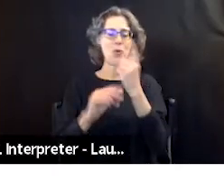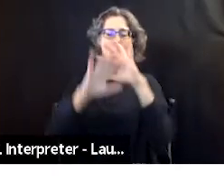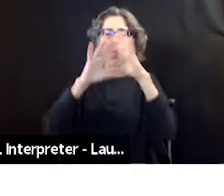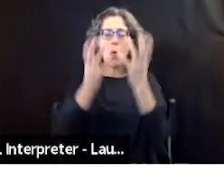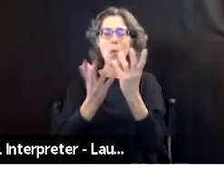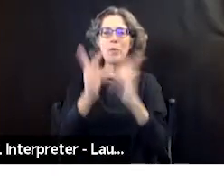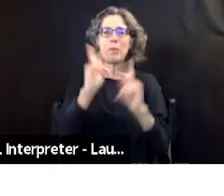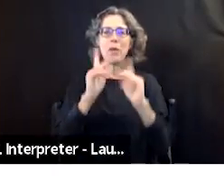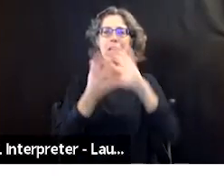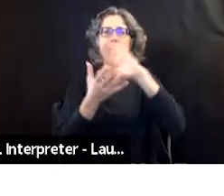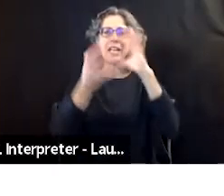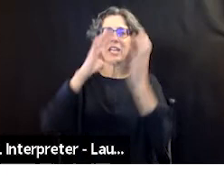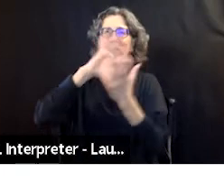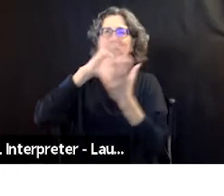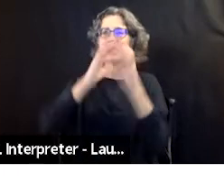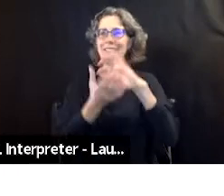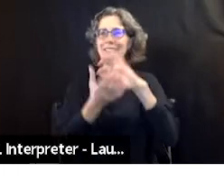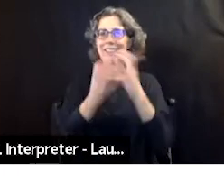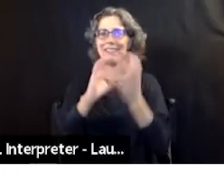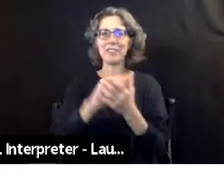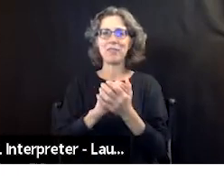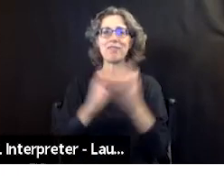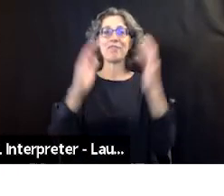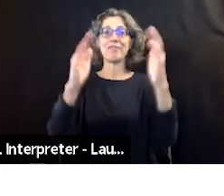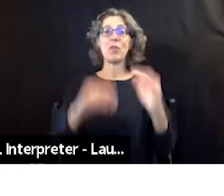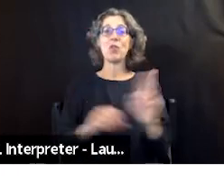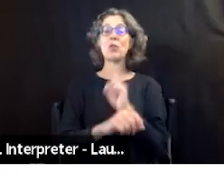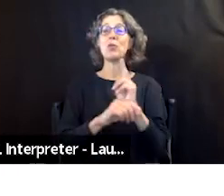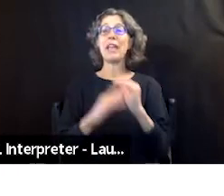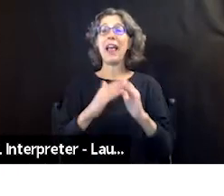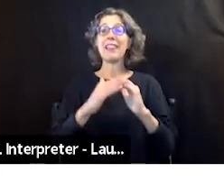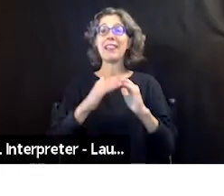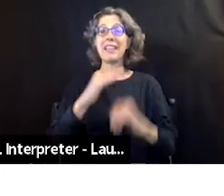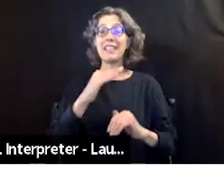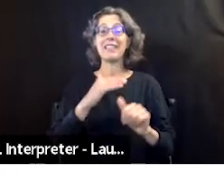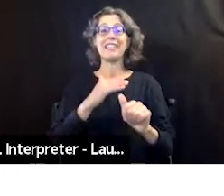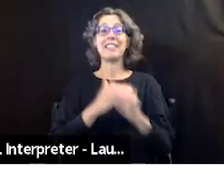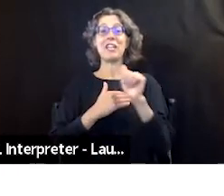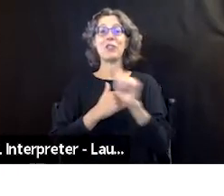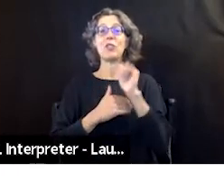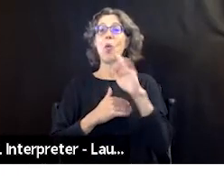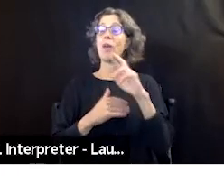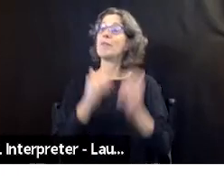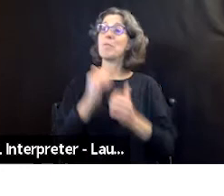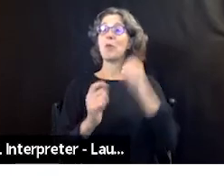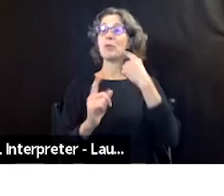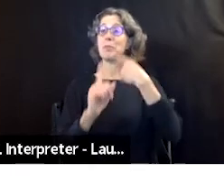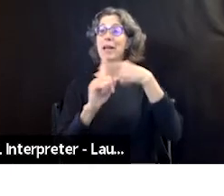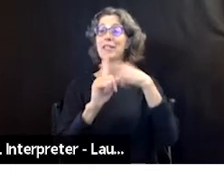You could use the least dangerous assumption or the most positive assumption about